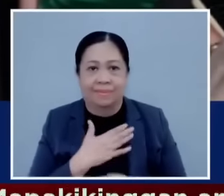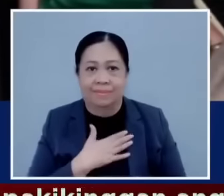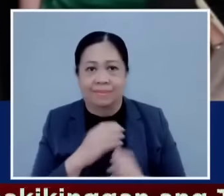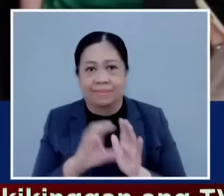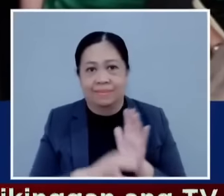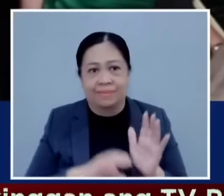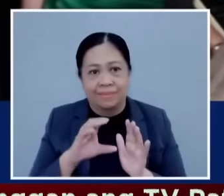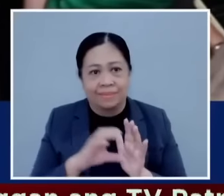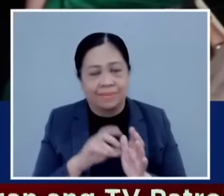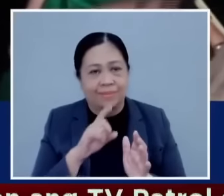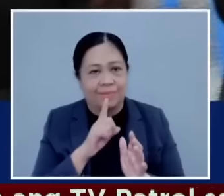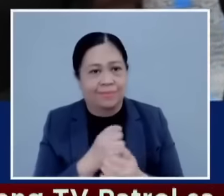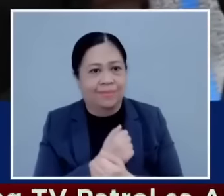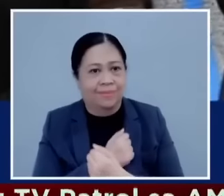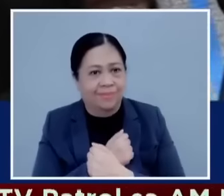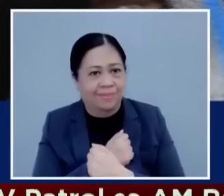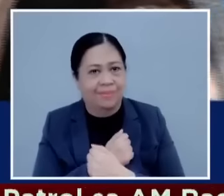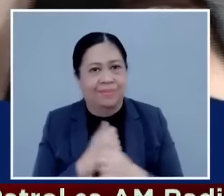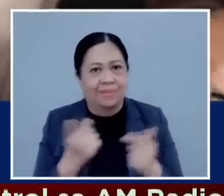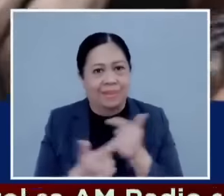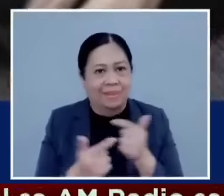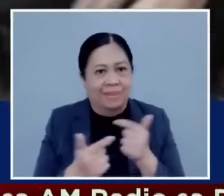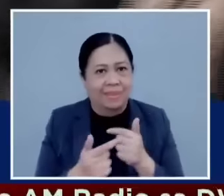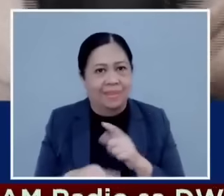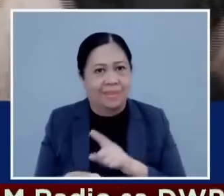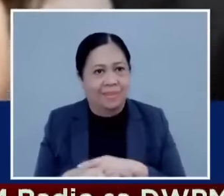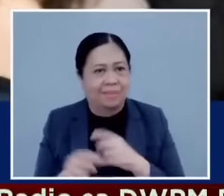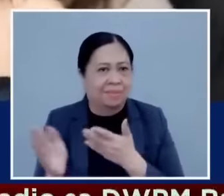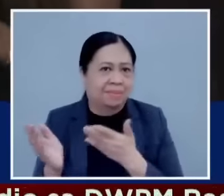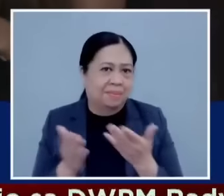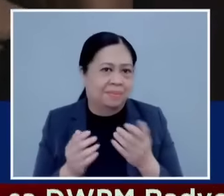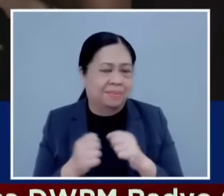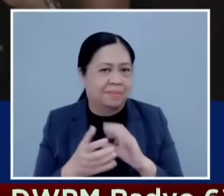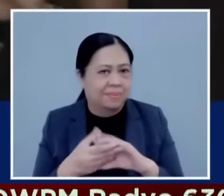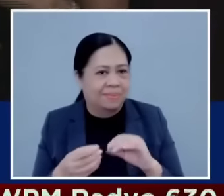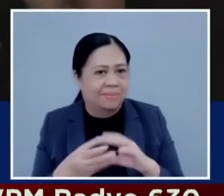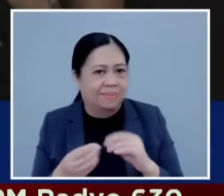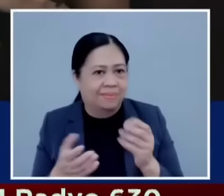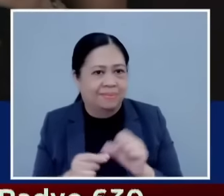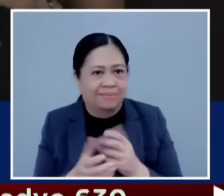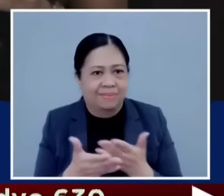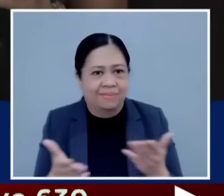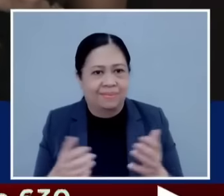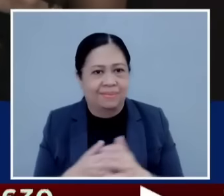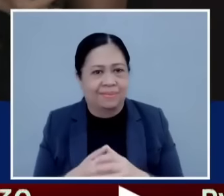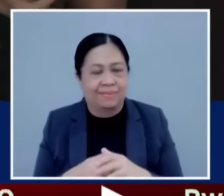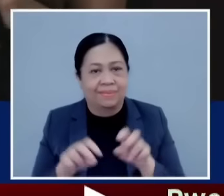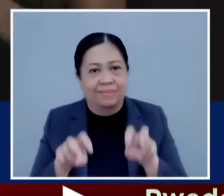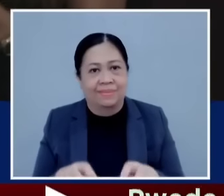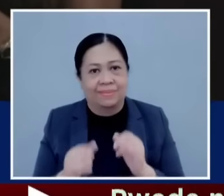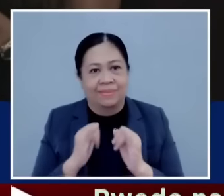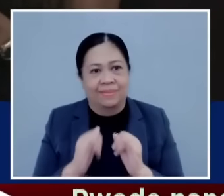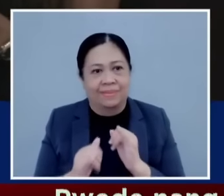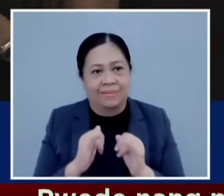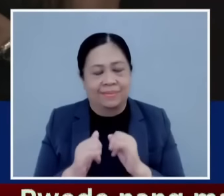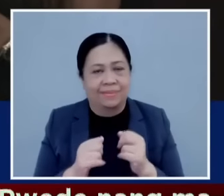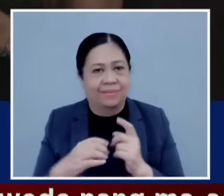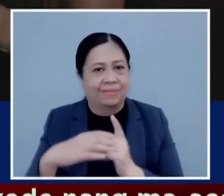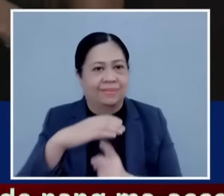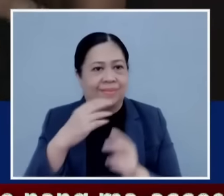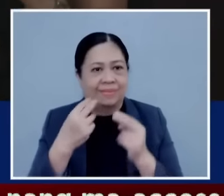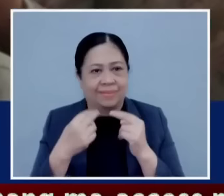and they really love like the comedic timing that I bring to the story and everything. Sa sit-down interview ni Liza sa ABS-CBN